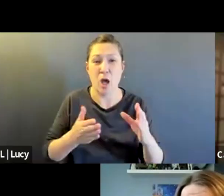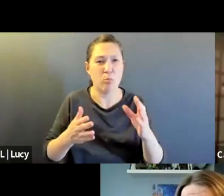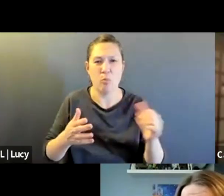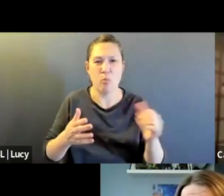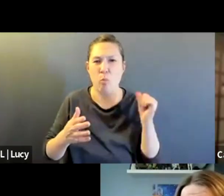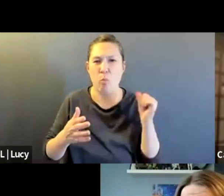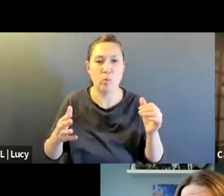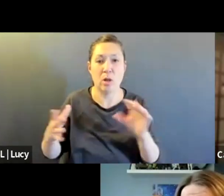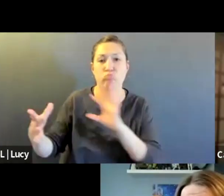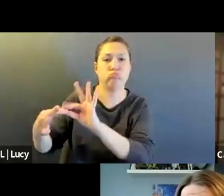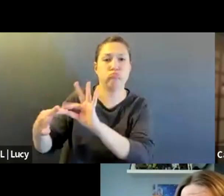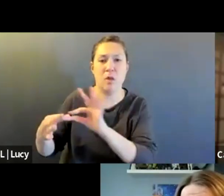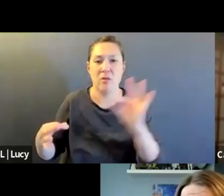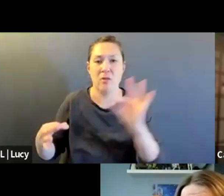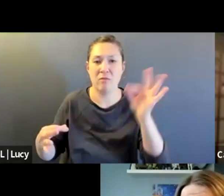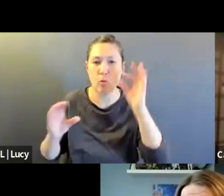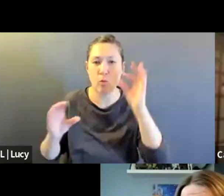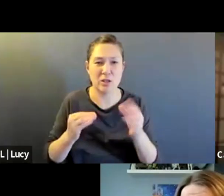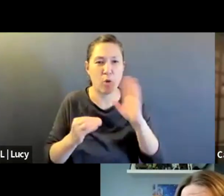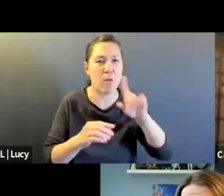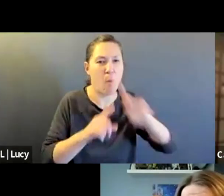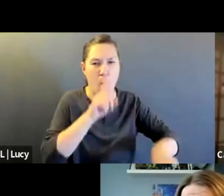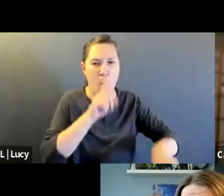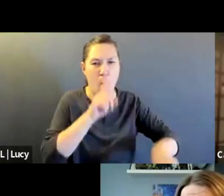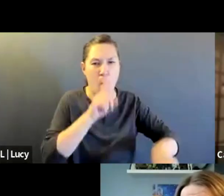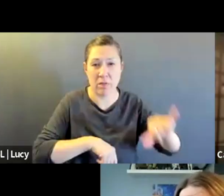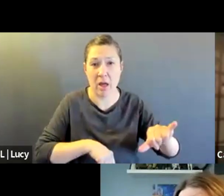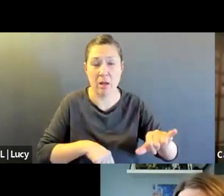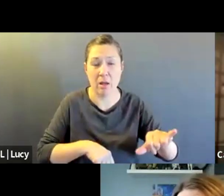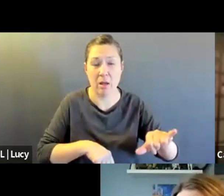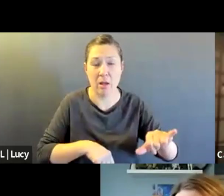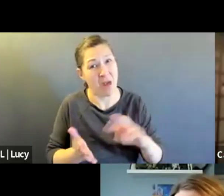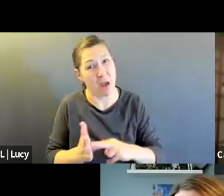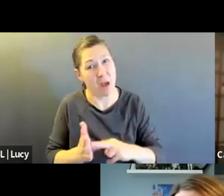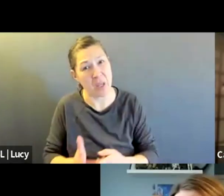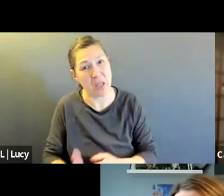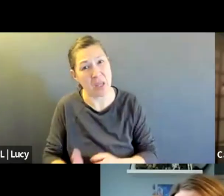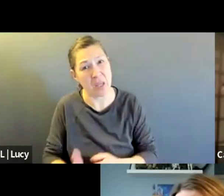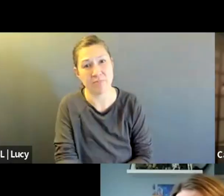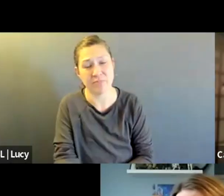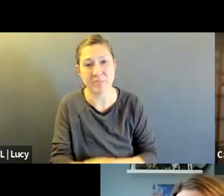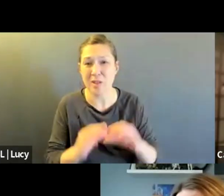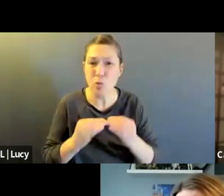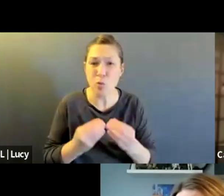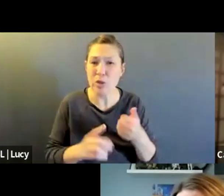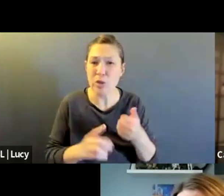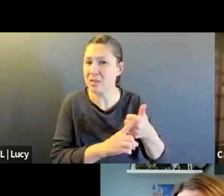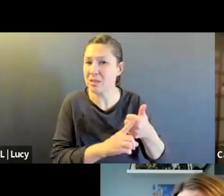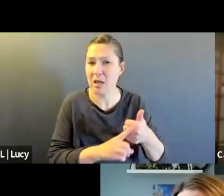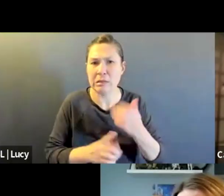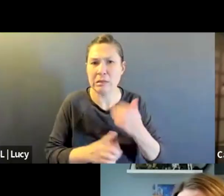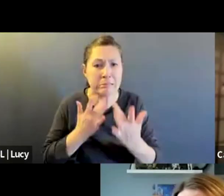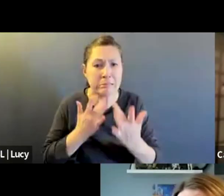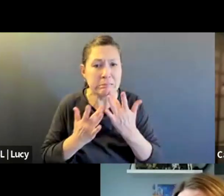that is requiring these things. And so that might mean that a under-resourced organization that